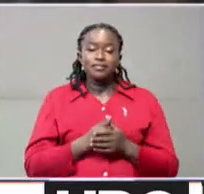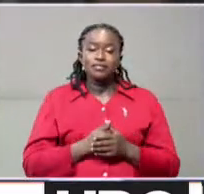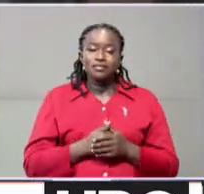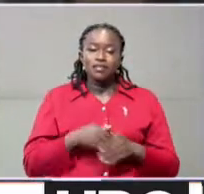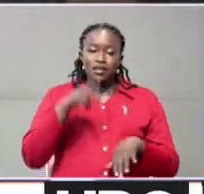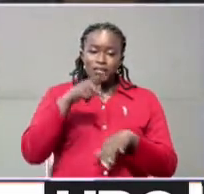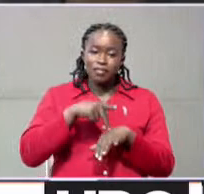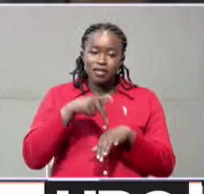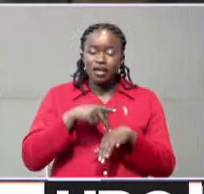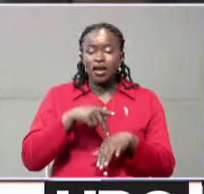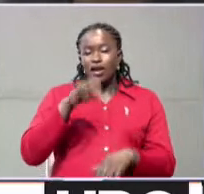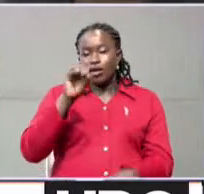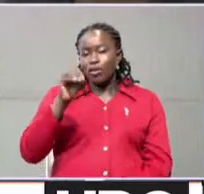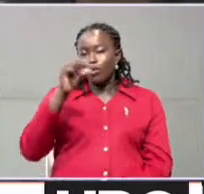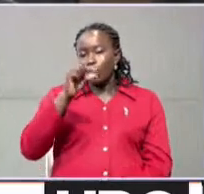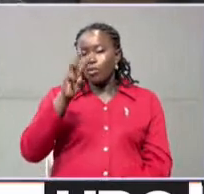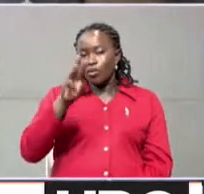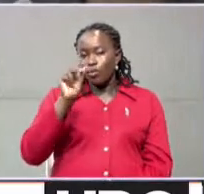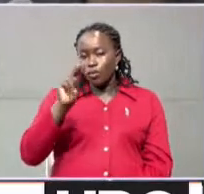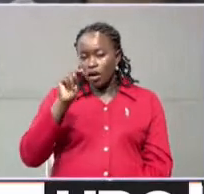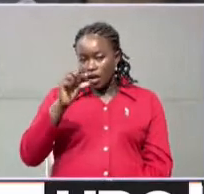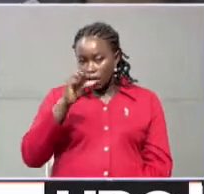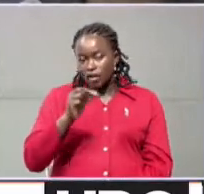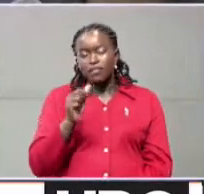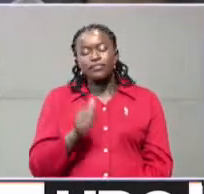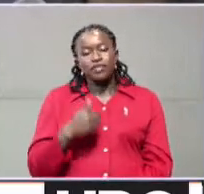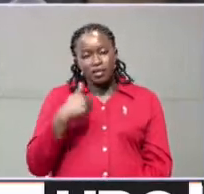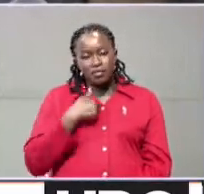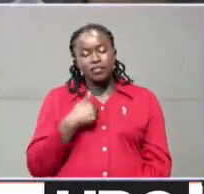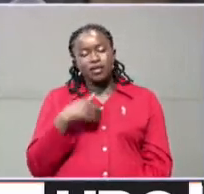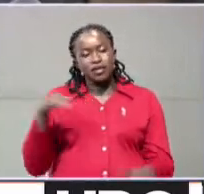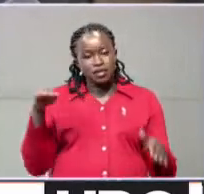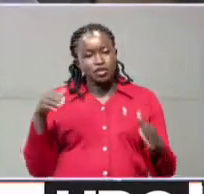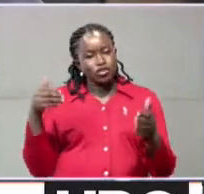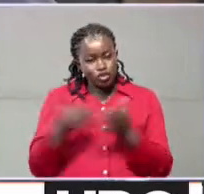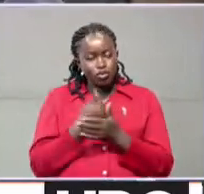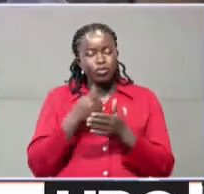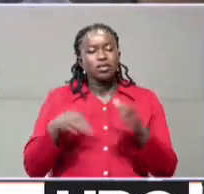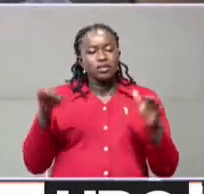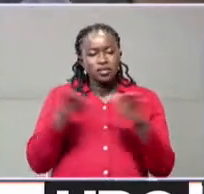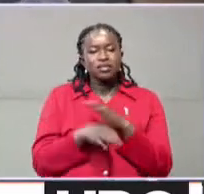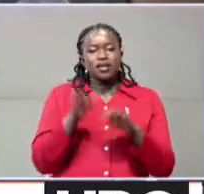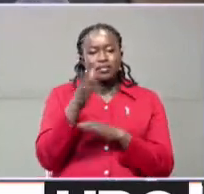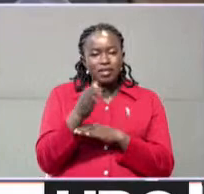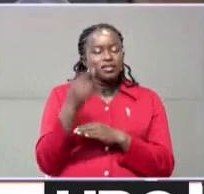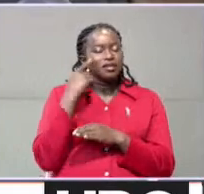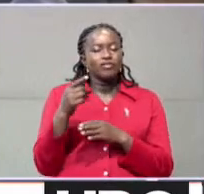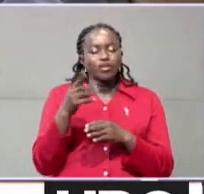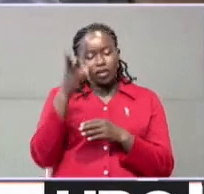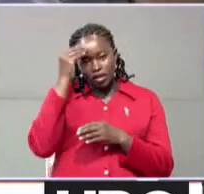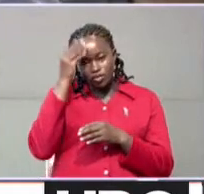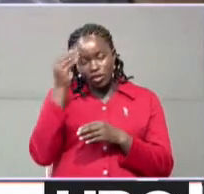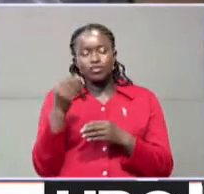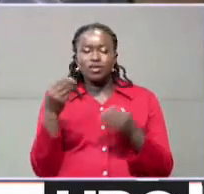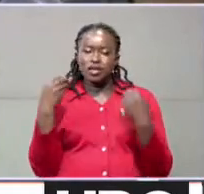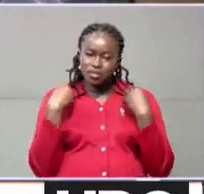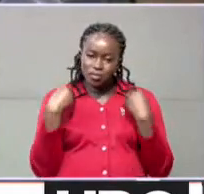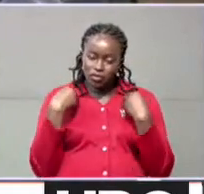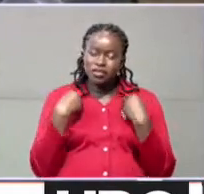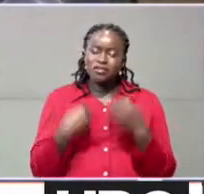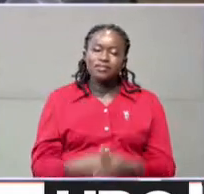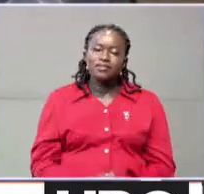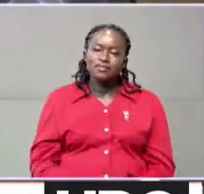peter guang i am the new minister of state for education and sports and sports